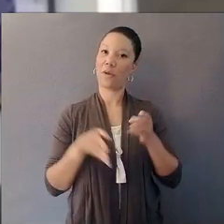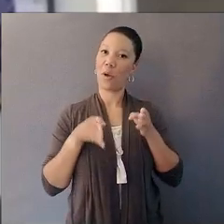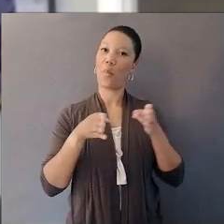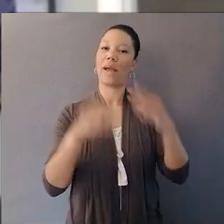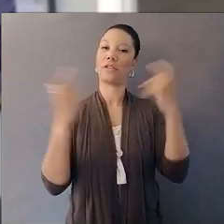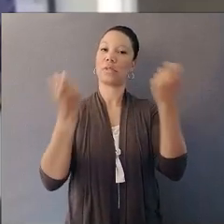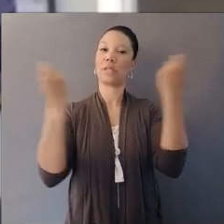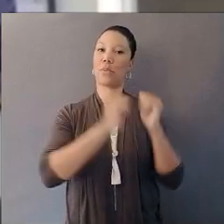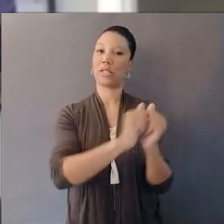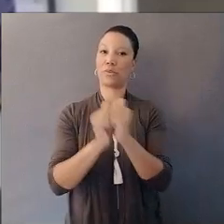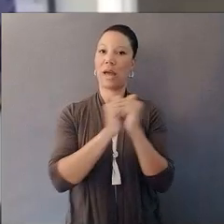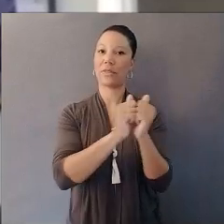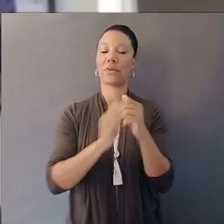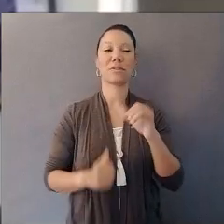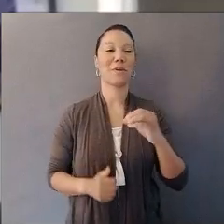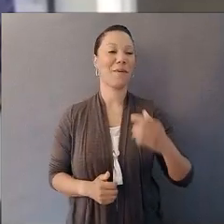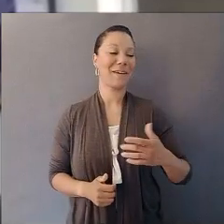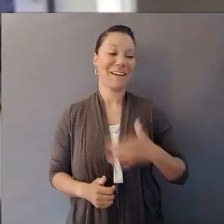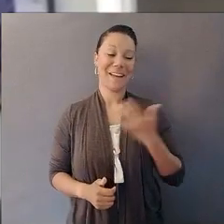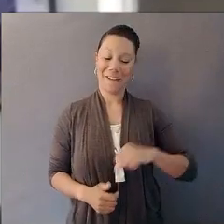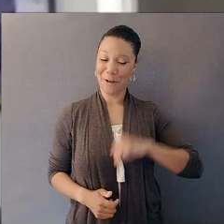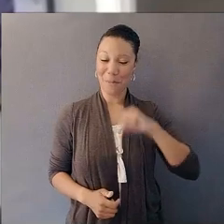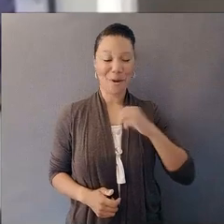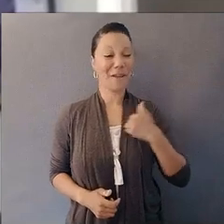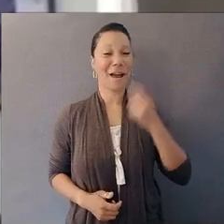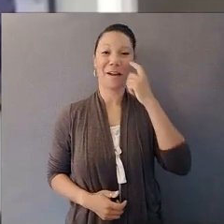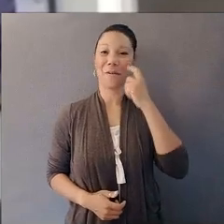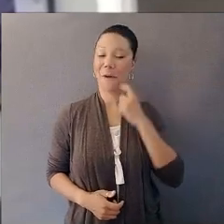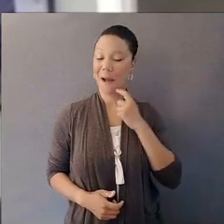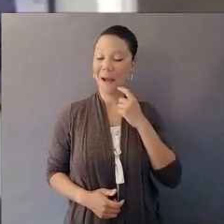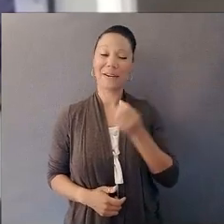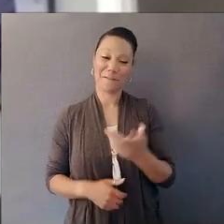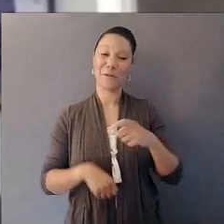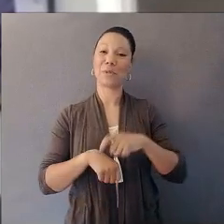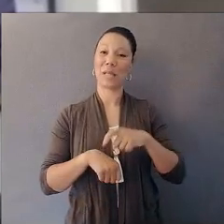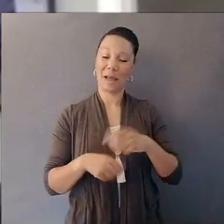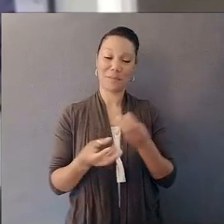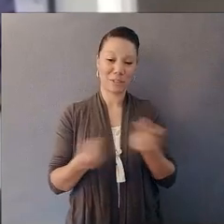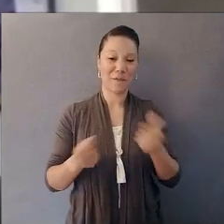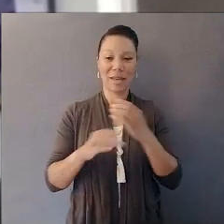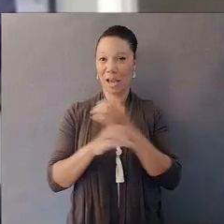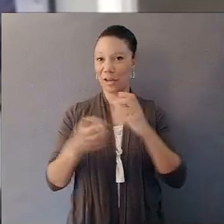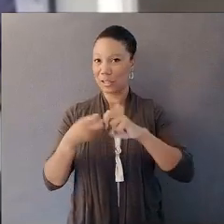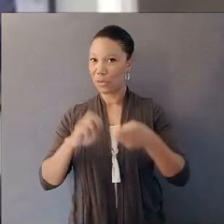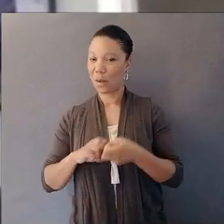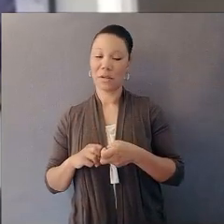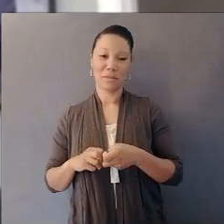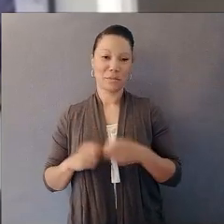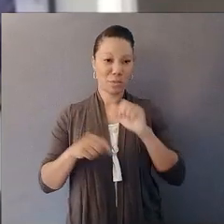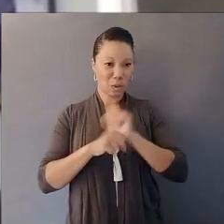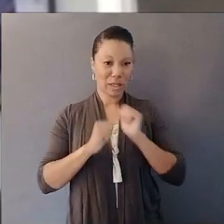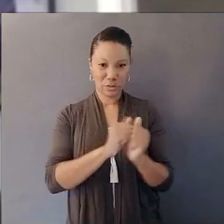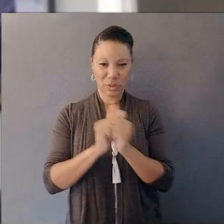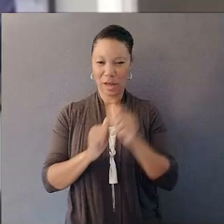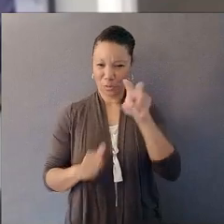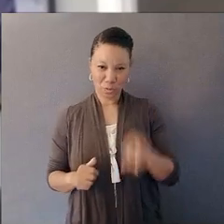I was just really proud and honestly on tears a couple times while we were doing the calculus problems, just kind of thinking about it and seeing them in the background. But that